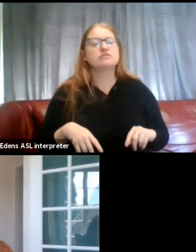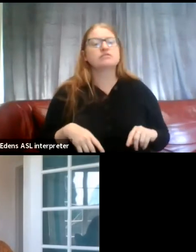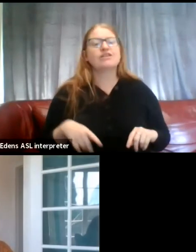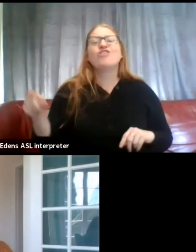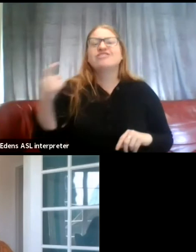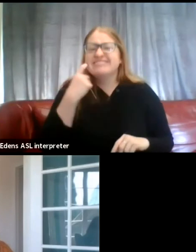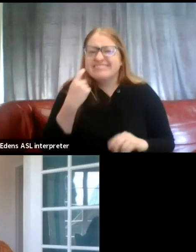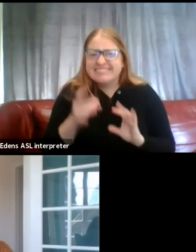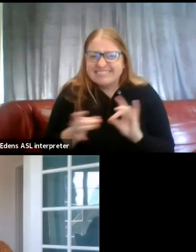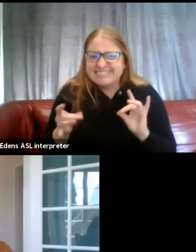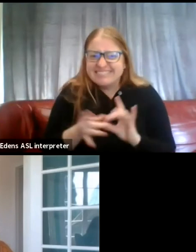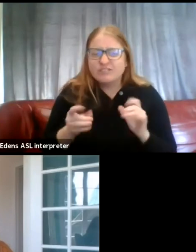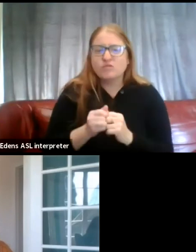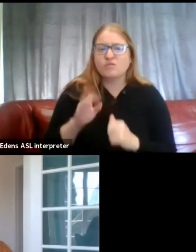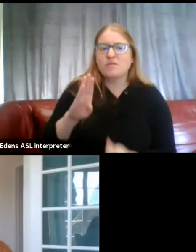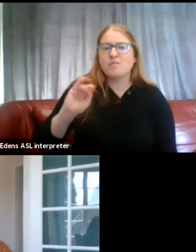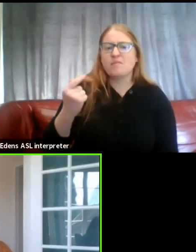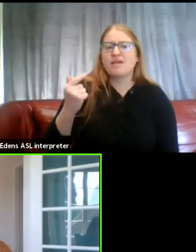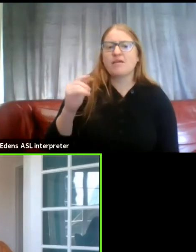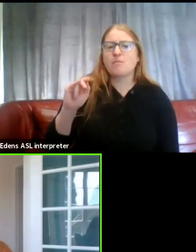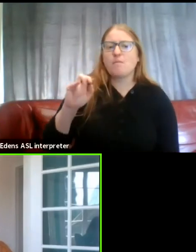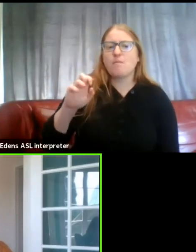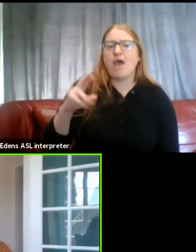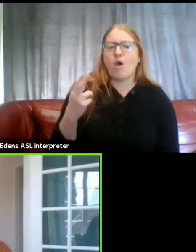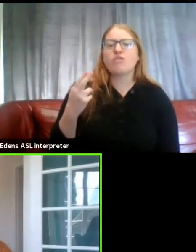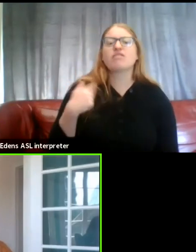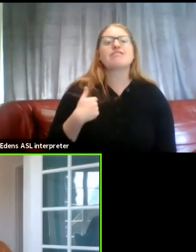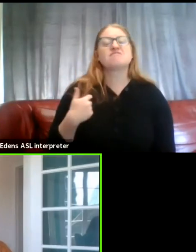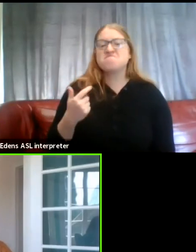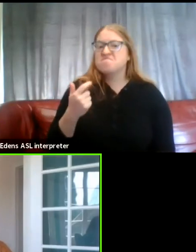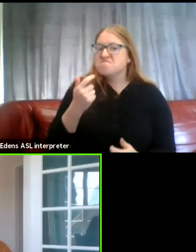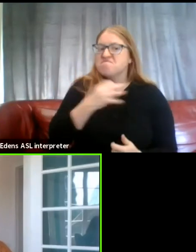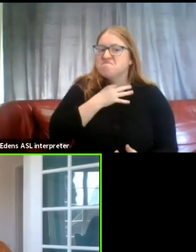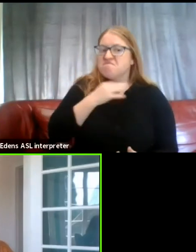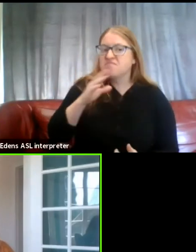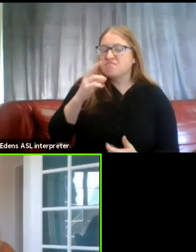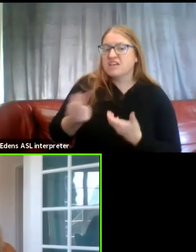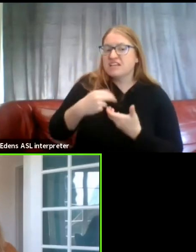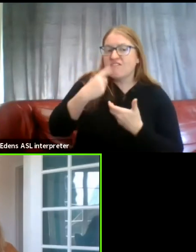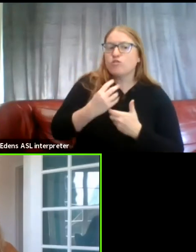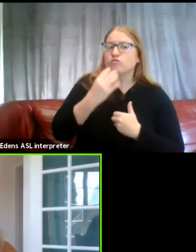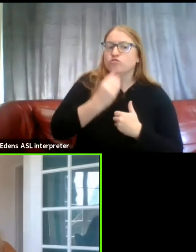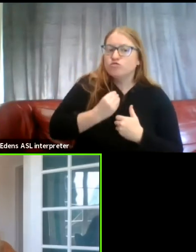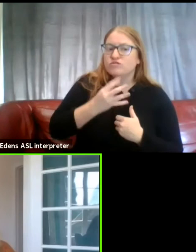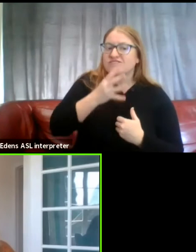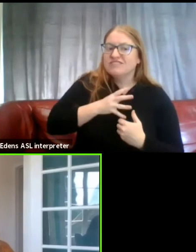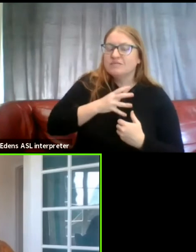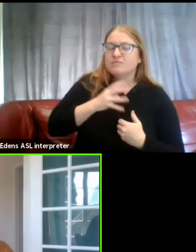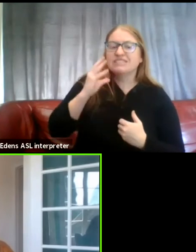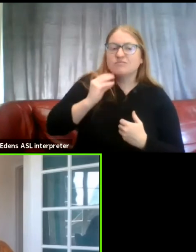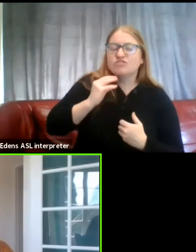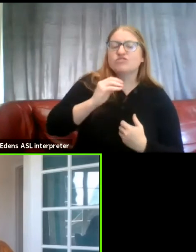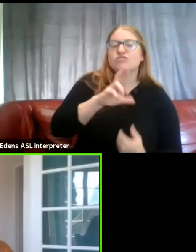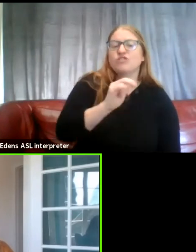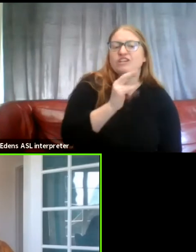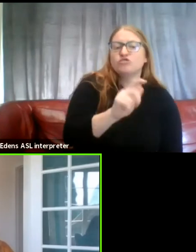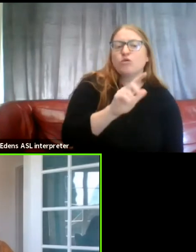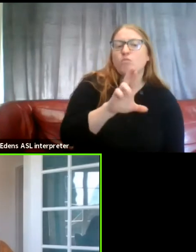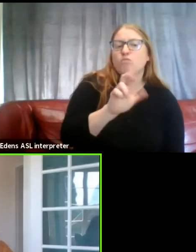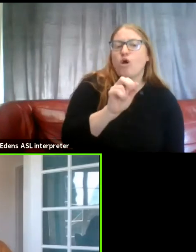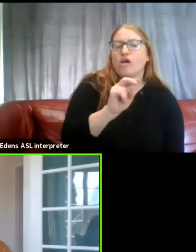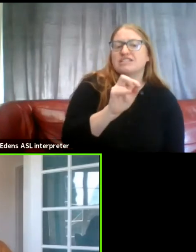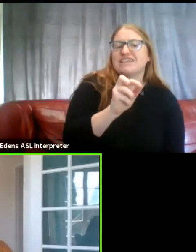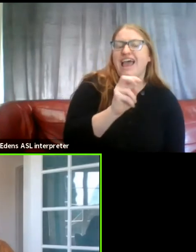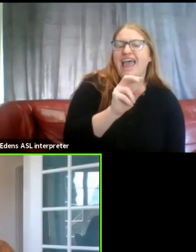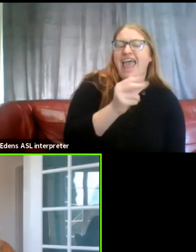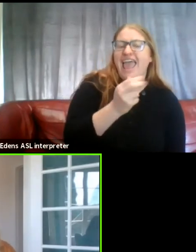just talking about with Big Mouth. I'd love to hear insight on how this maps to the Jewish female experience, Rachel Brosnahan, Jennifer Aniston. Is the imperative